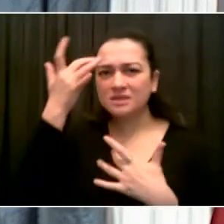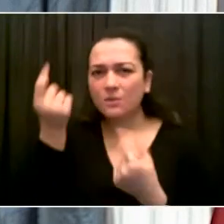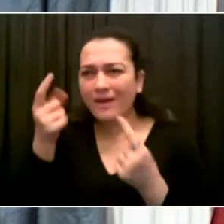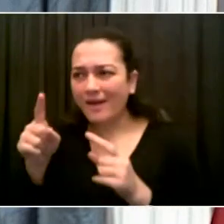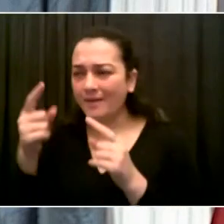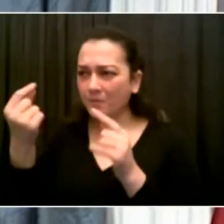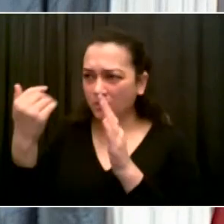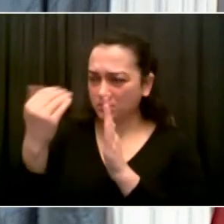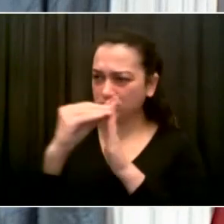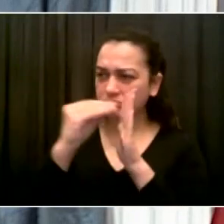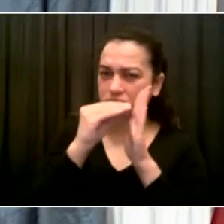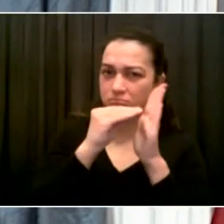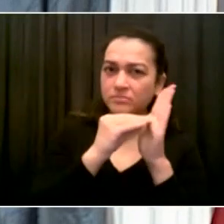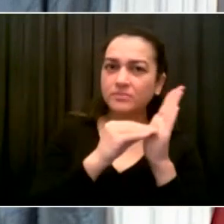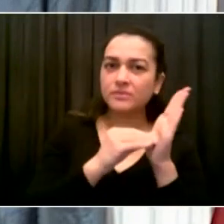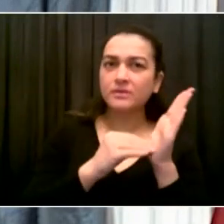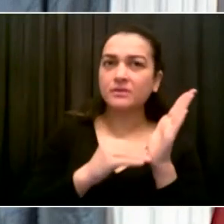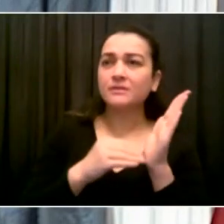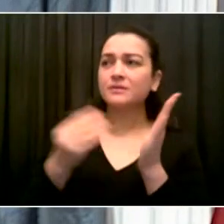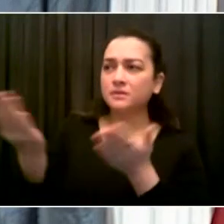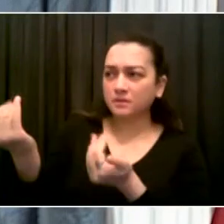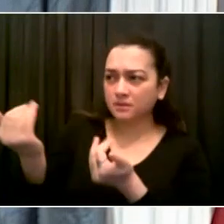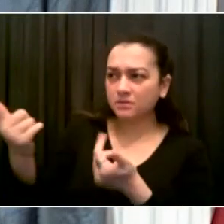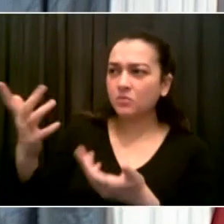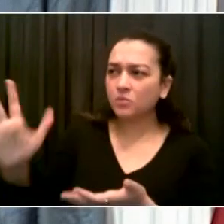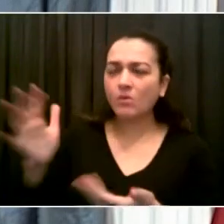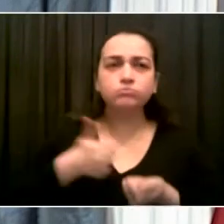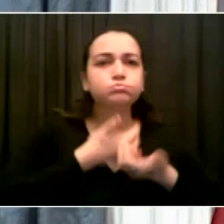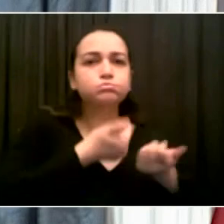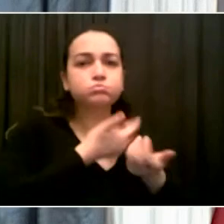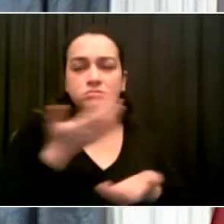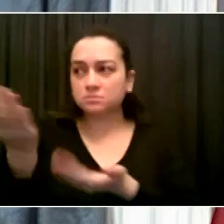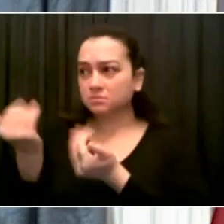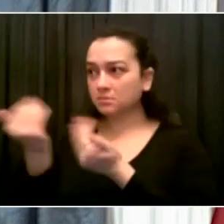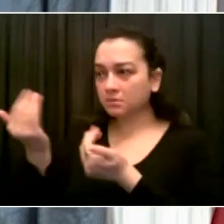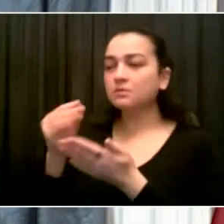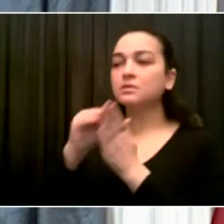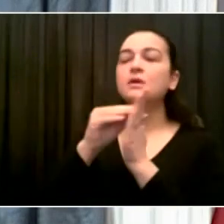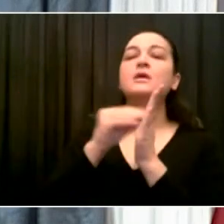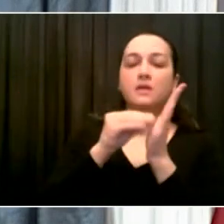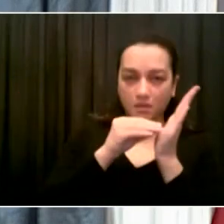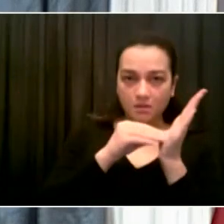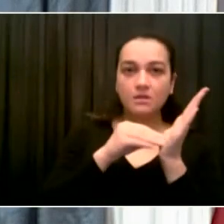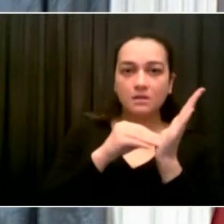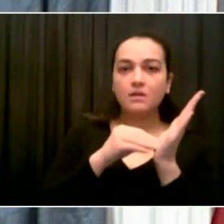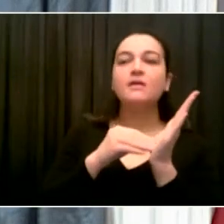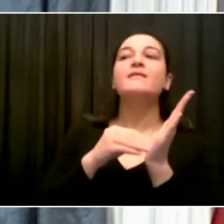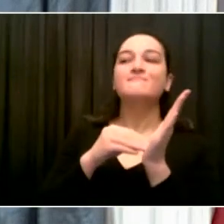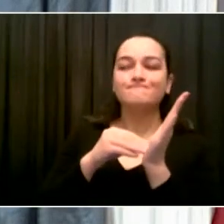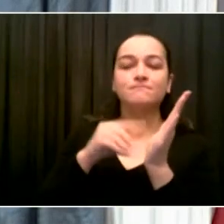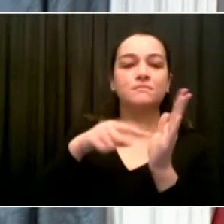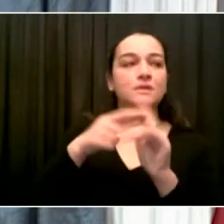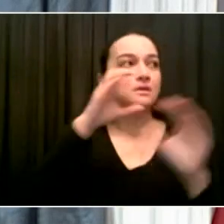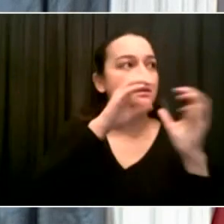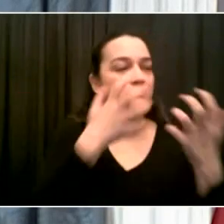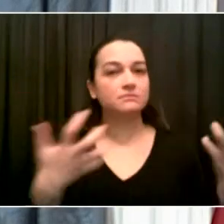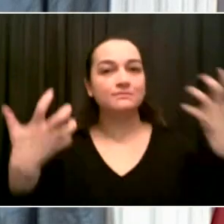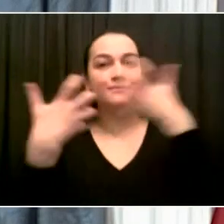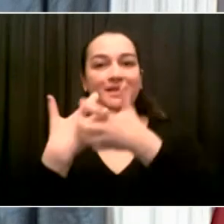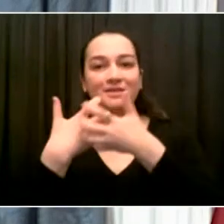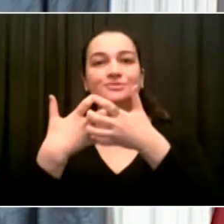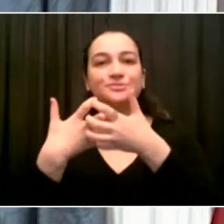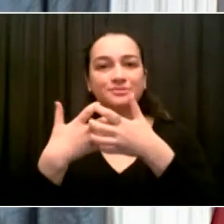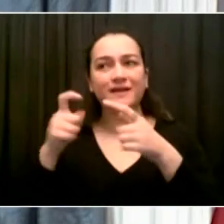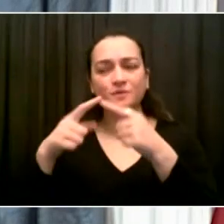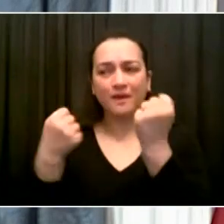gaps are. Where do we need to advocate for additional resources that don't exist today or for which people who have long COVID are ineligible? So that is one really important part of